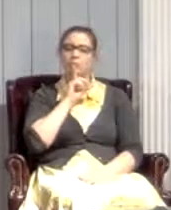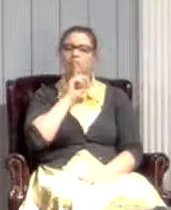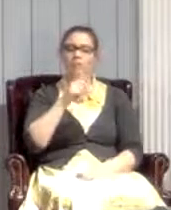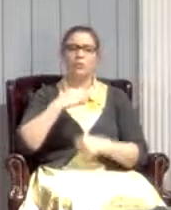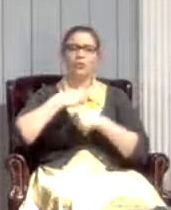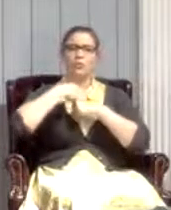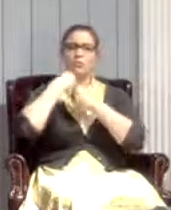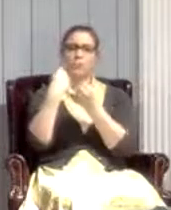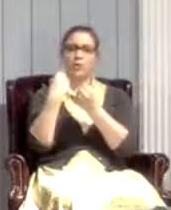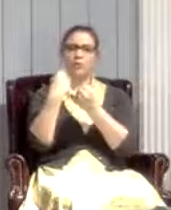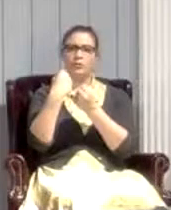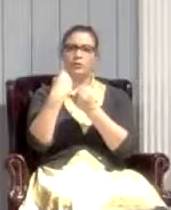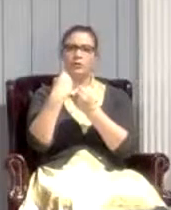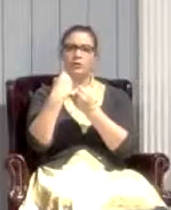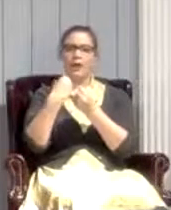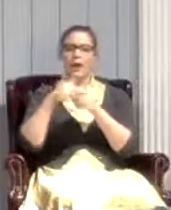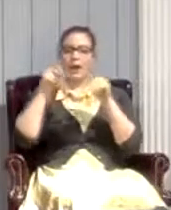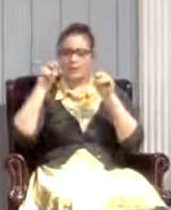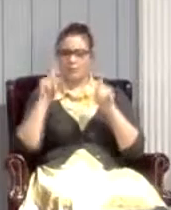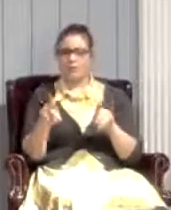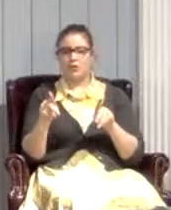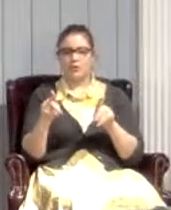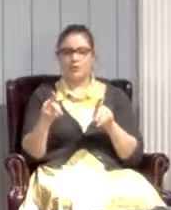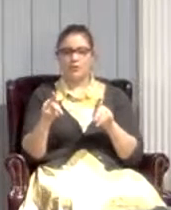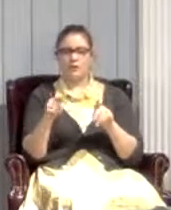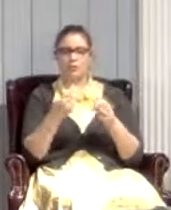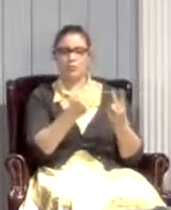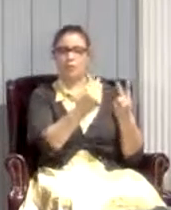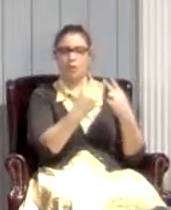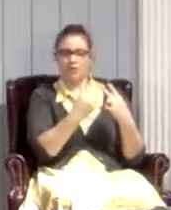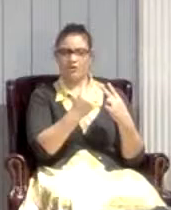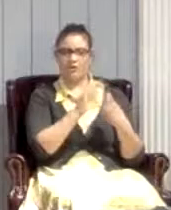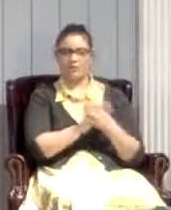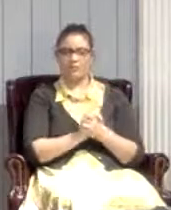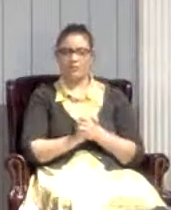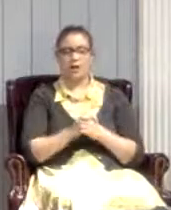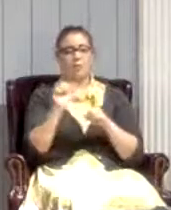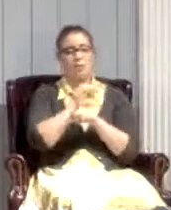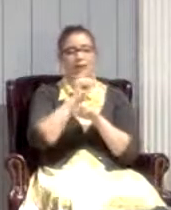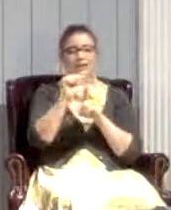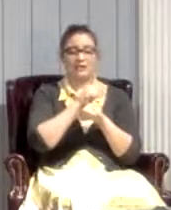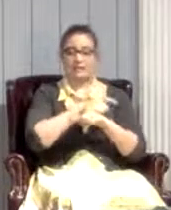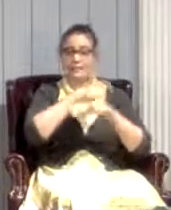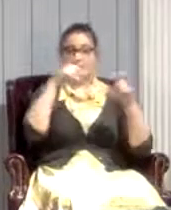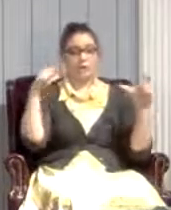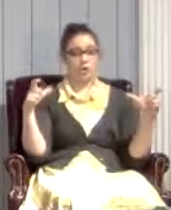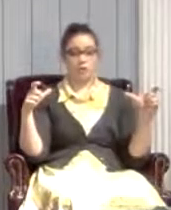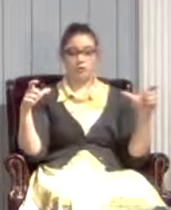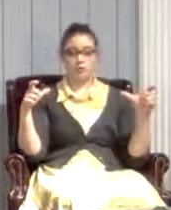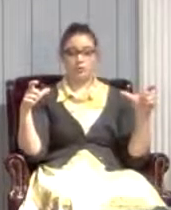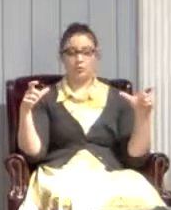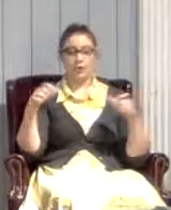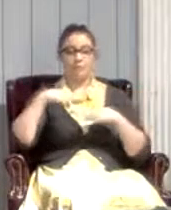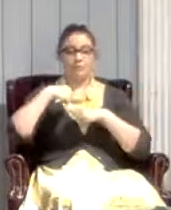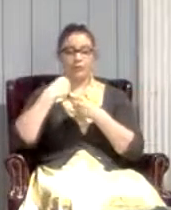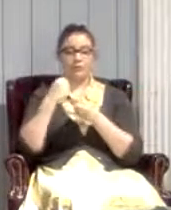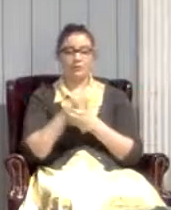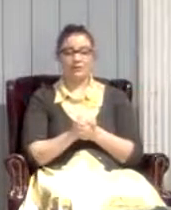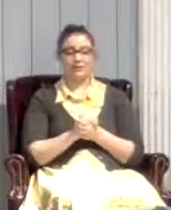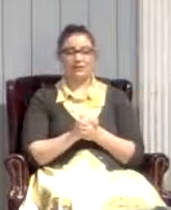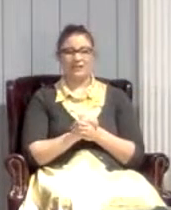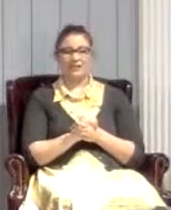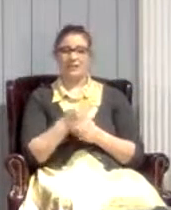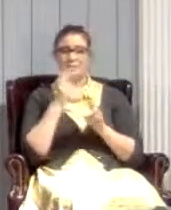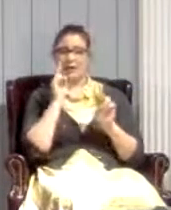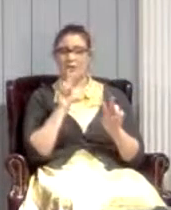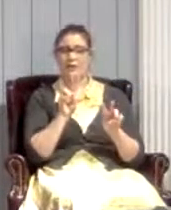so bold as a person watching him practice this extreme boldness might look in, you know, extreme behavior, might even say,